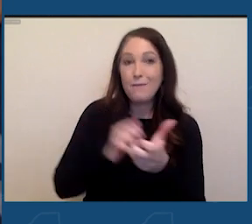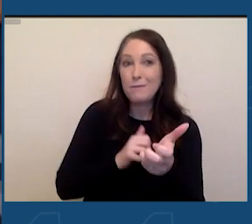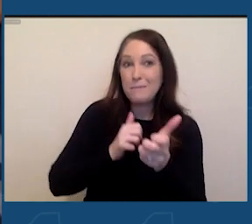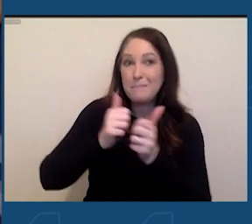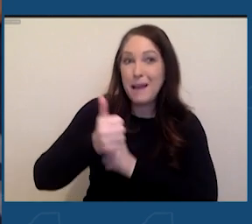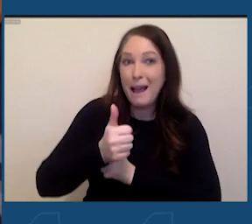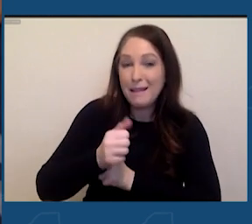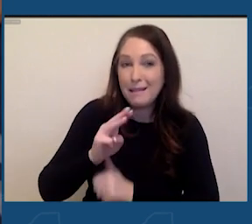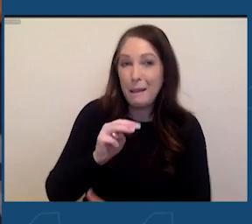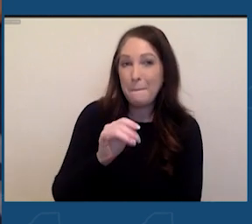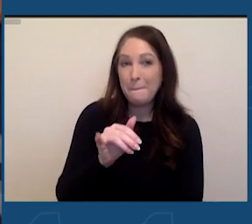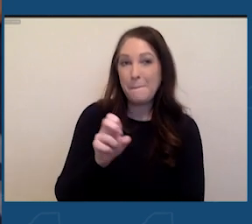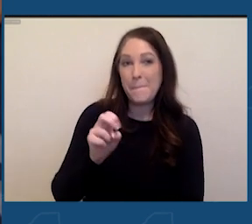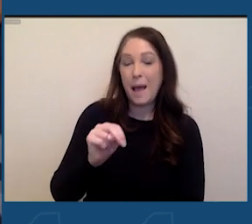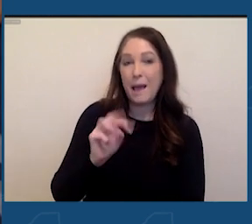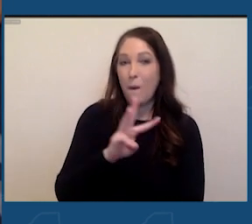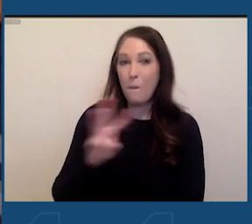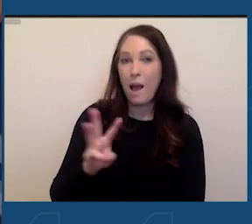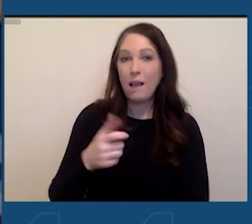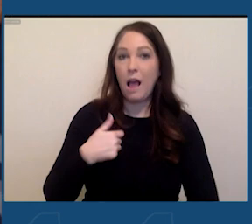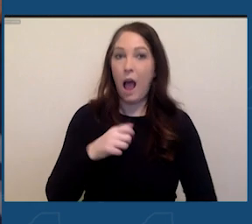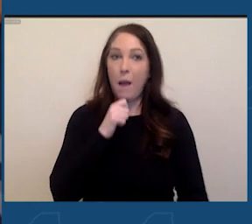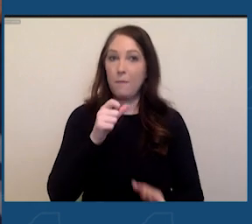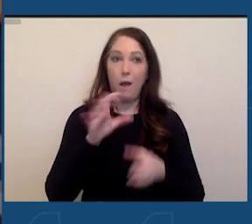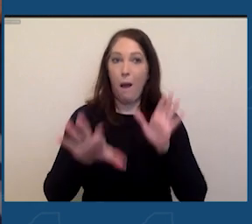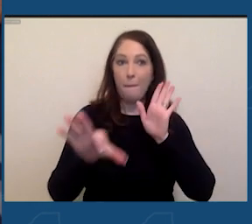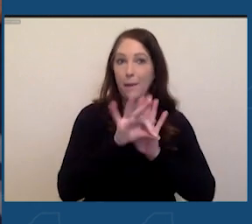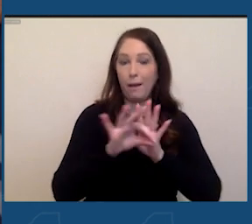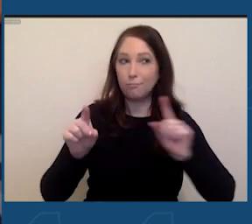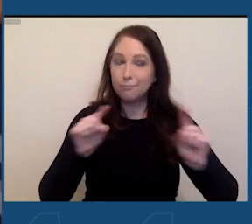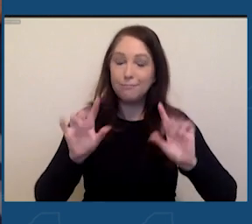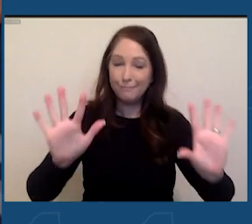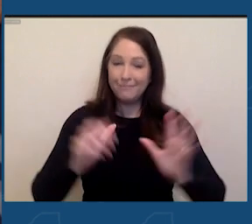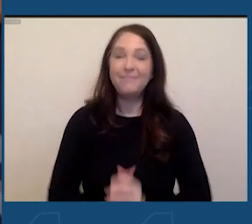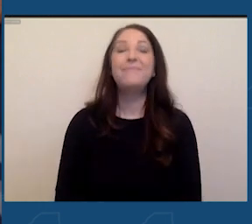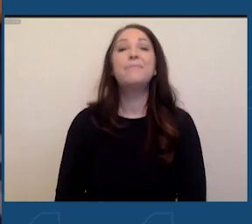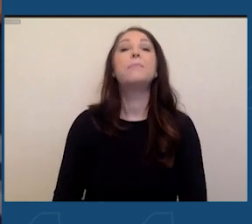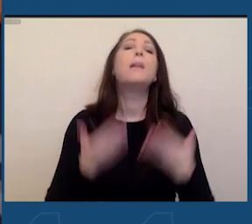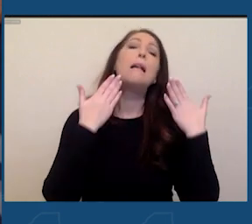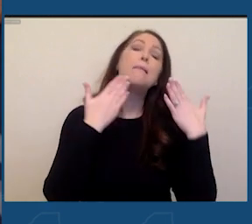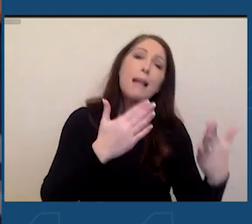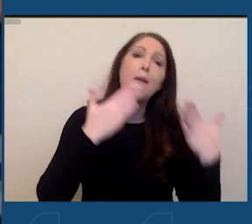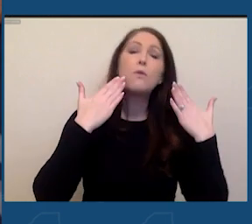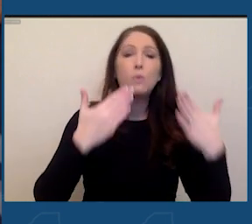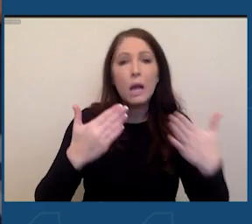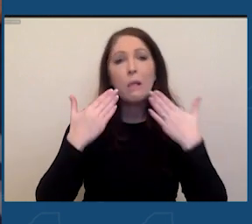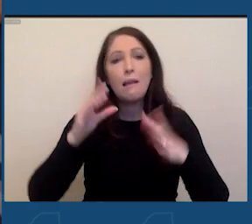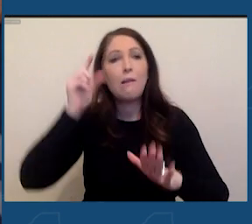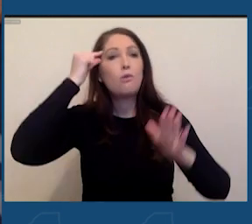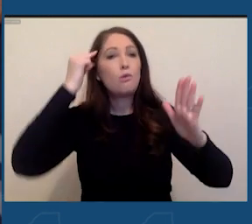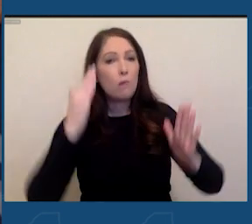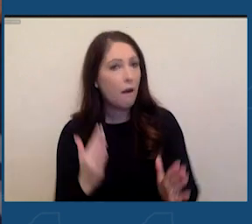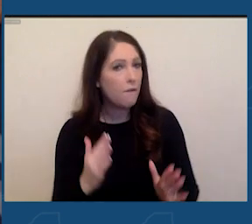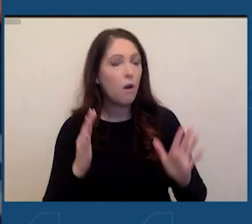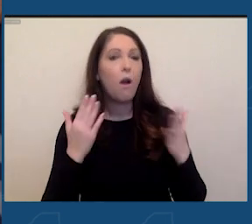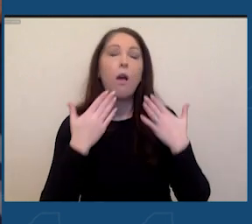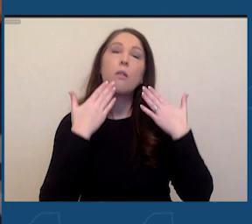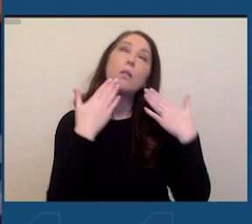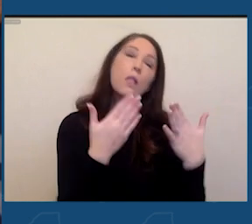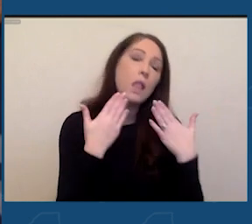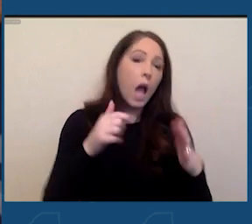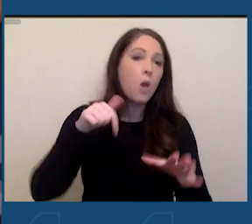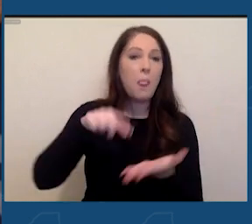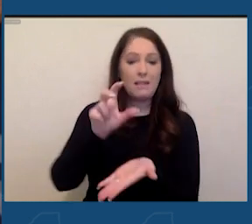so I'm not taking sides in that one. Thank you, Governor Hochul. Thank you for this investment,